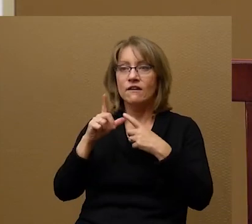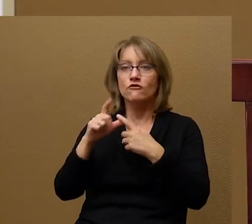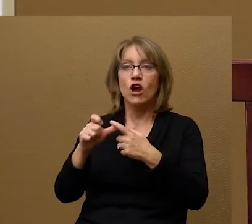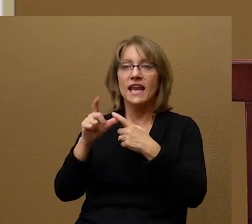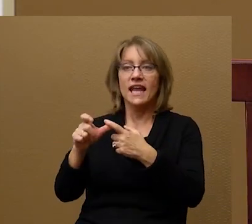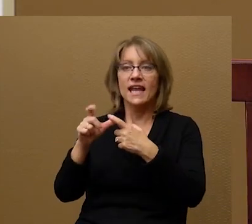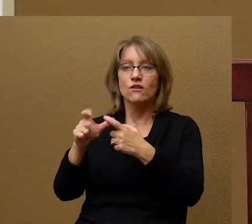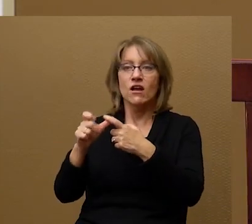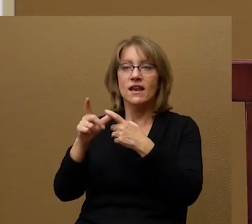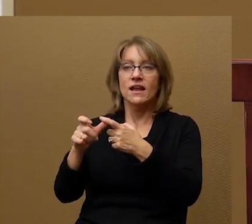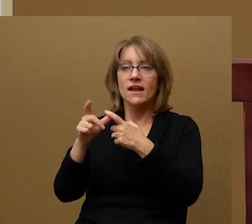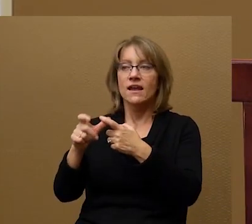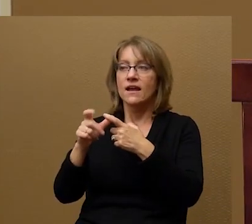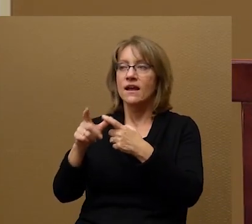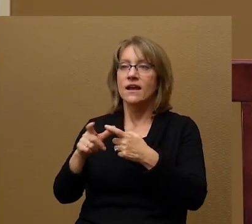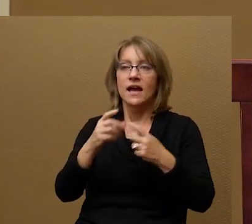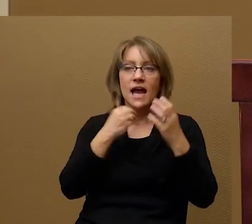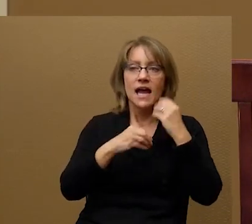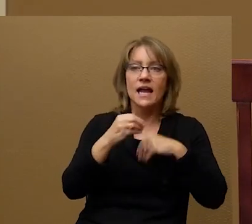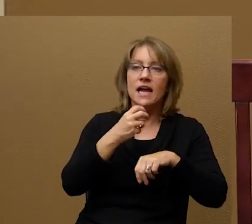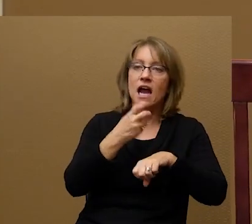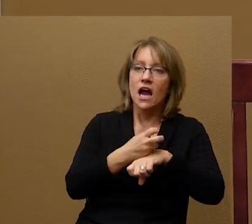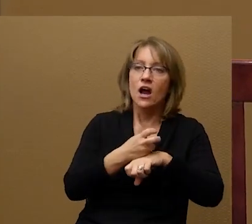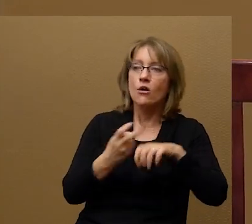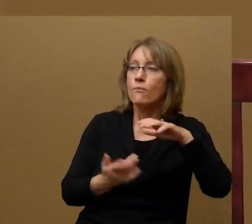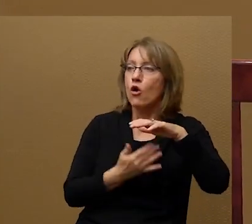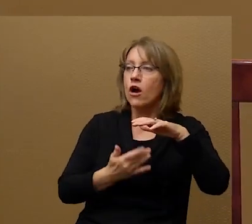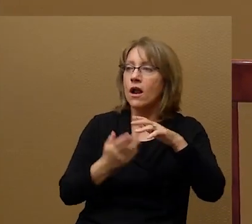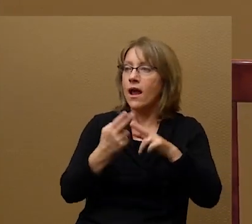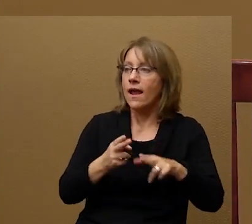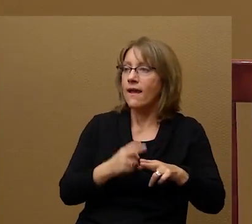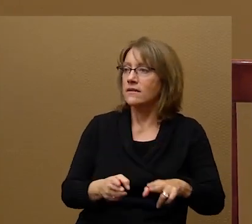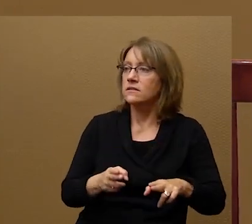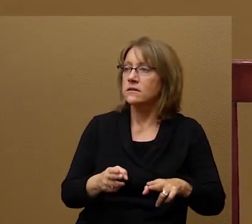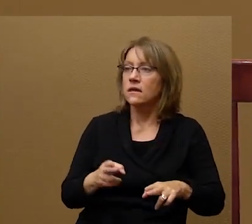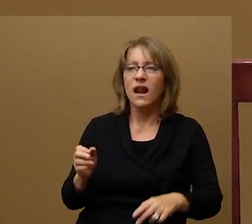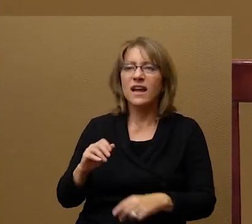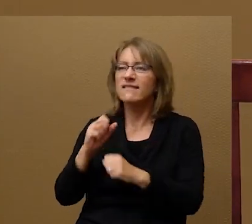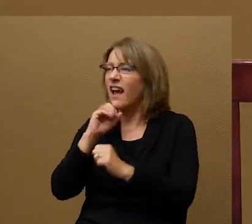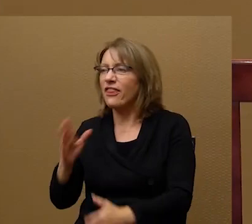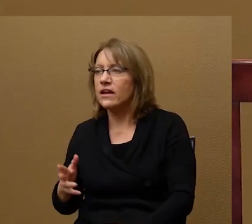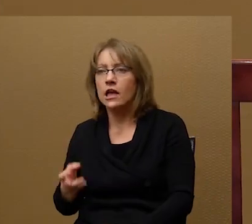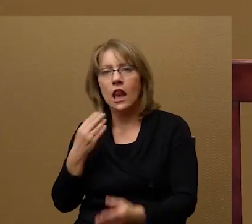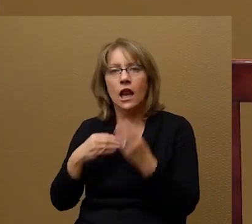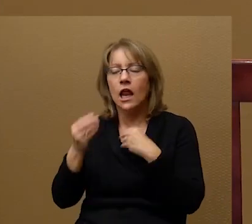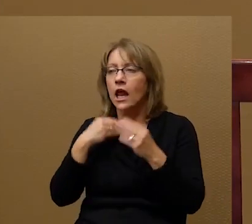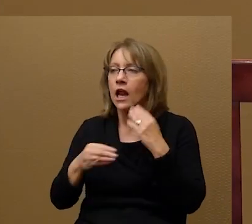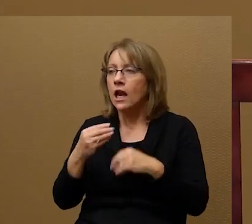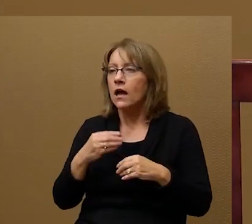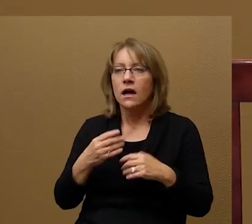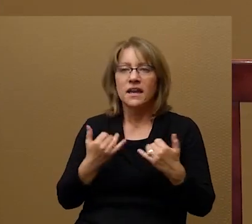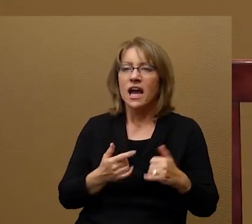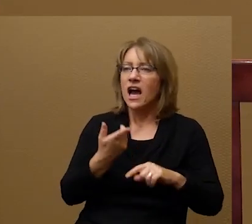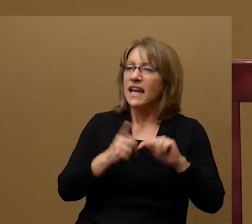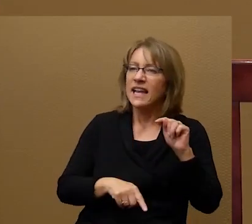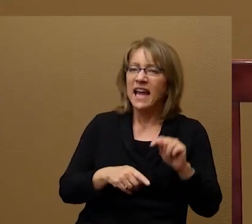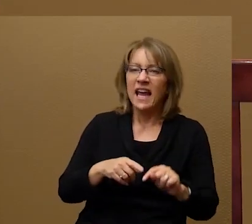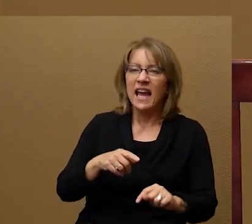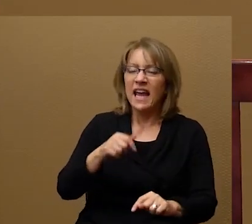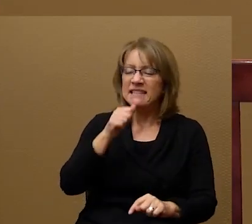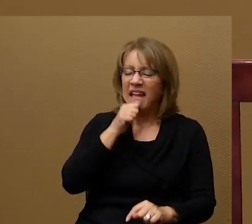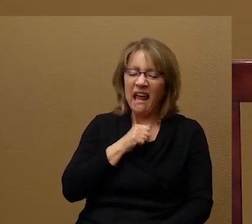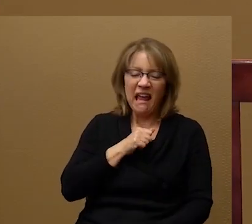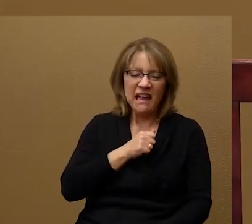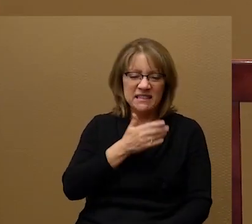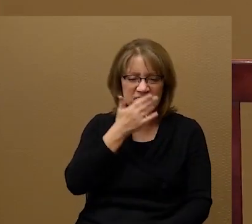and I ate hard-boiled eggs like it was nothing. and now I can't stand the smell or the